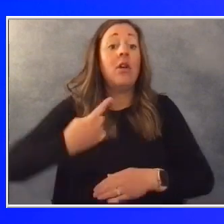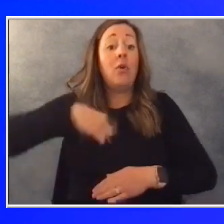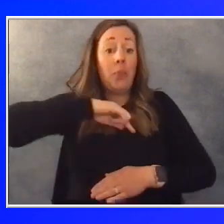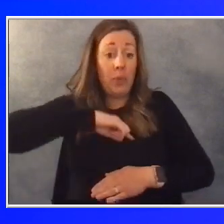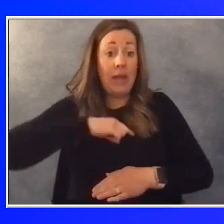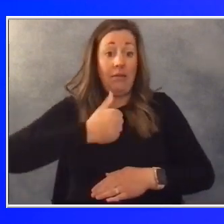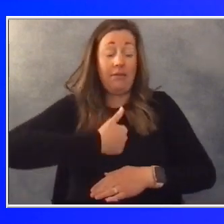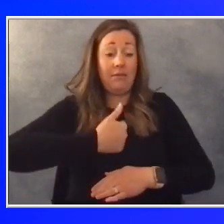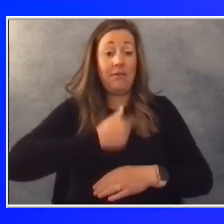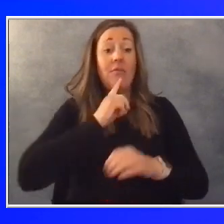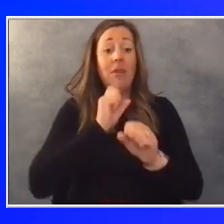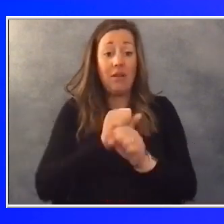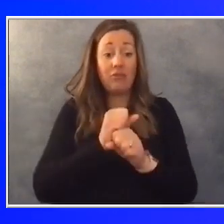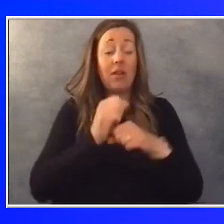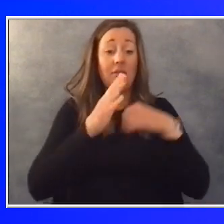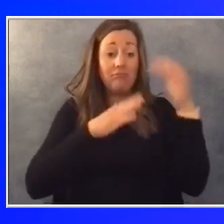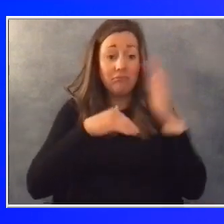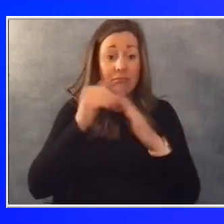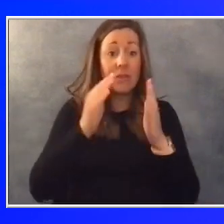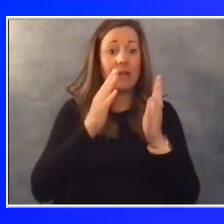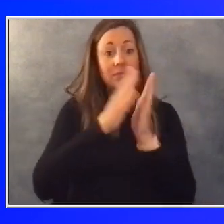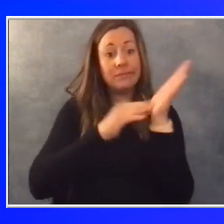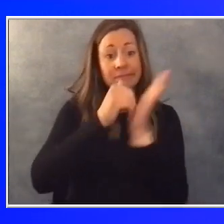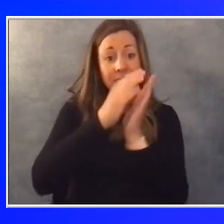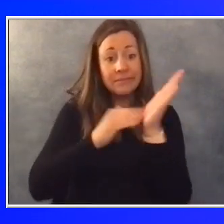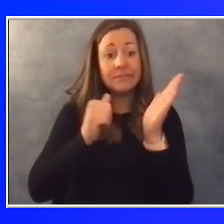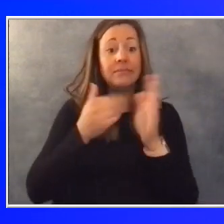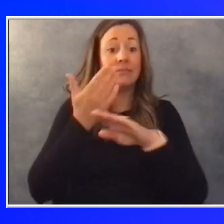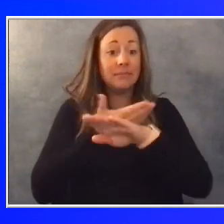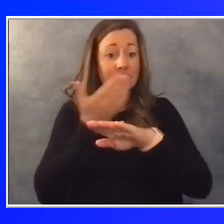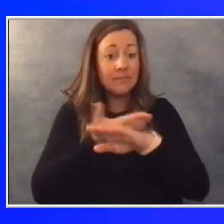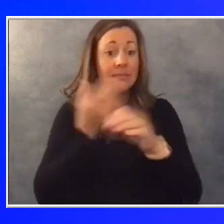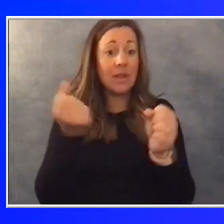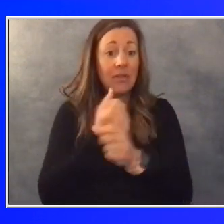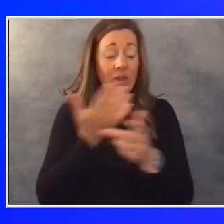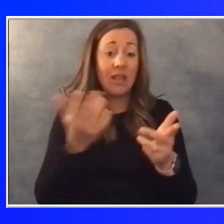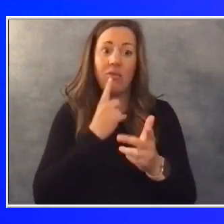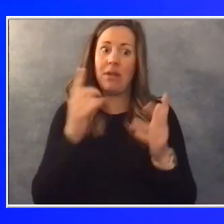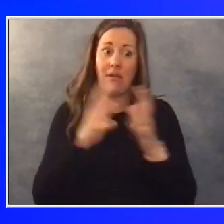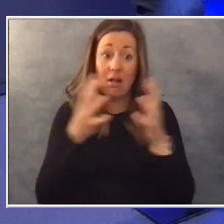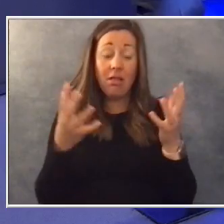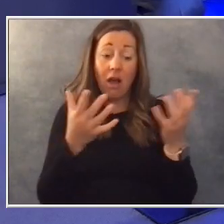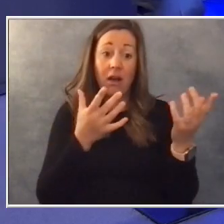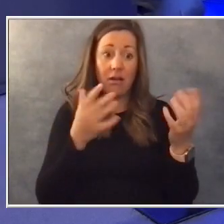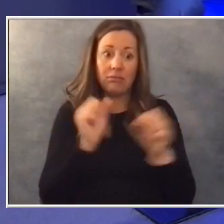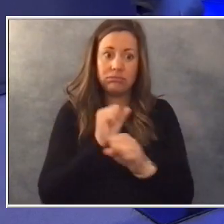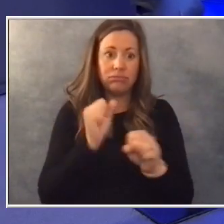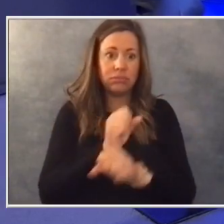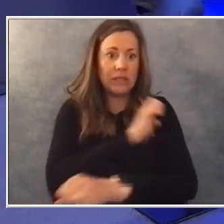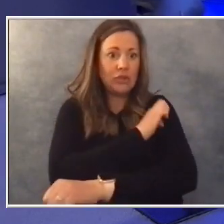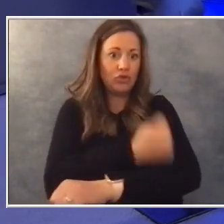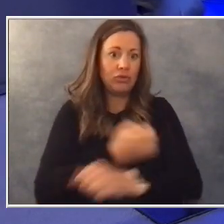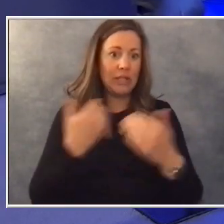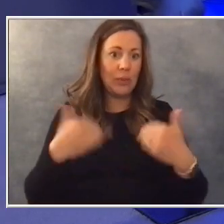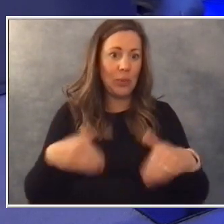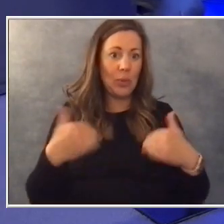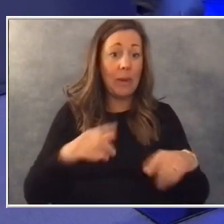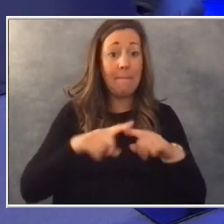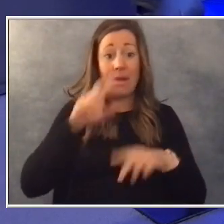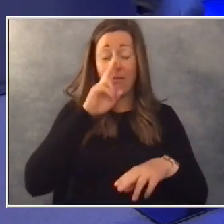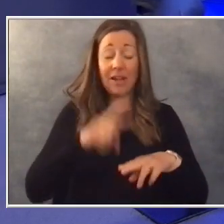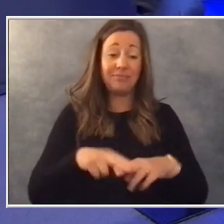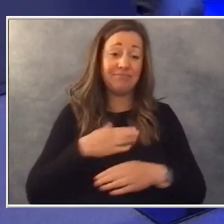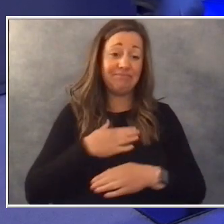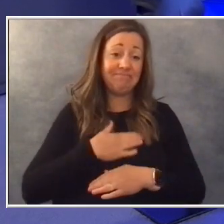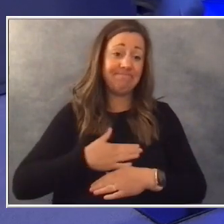work on our house, which is heavy exertion, as you can imagine. Yeah, but it's fun. And having a great time. And doing